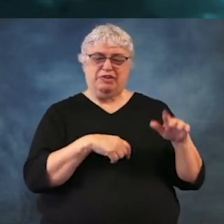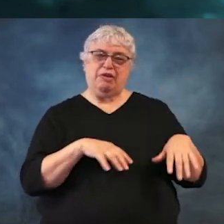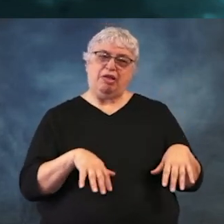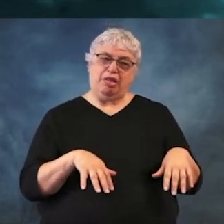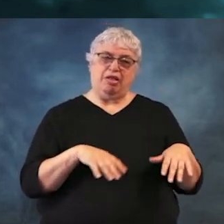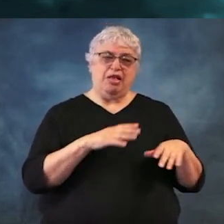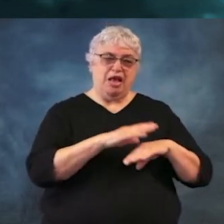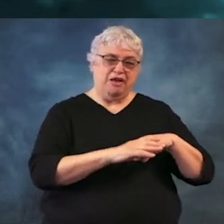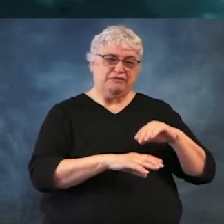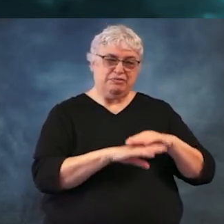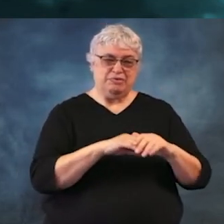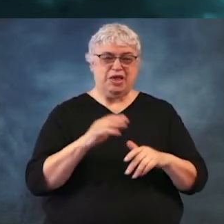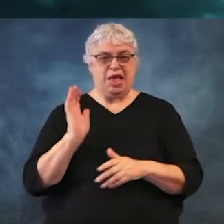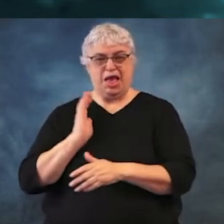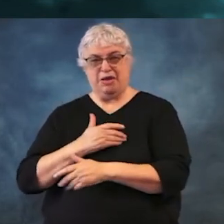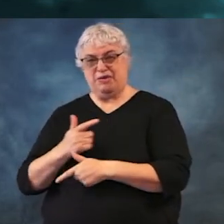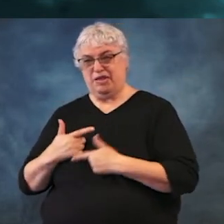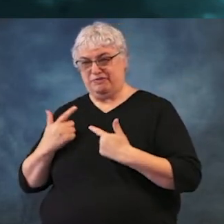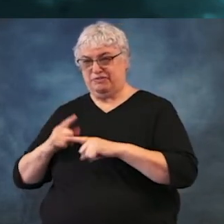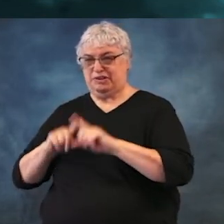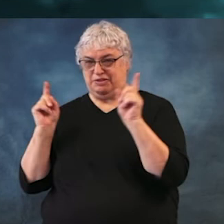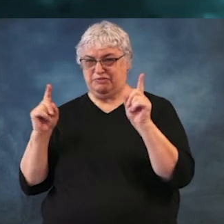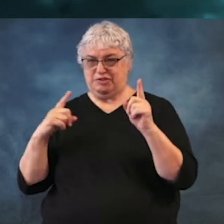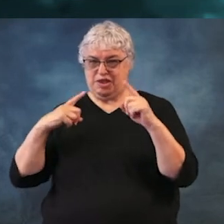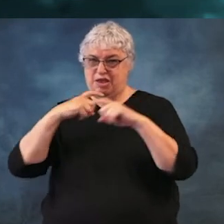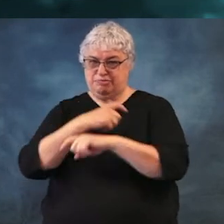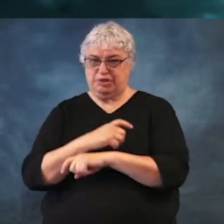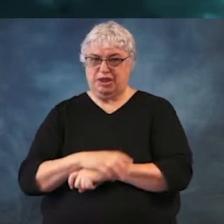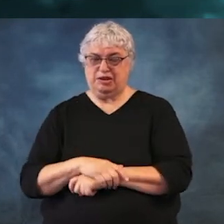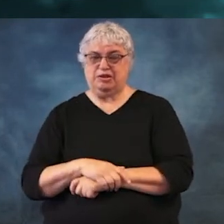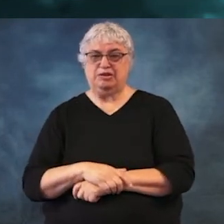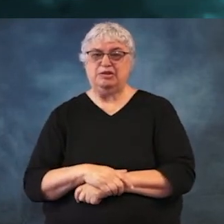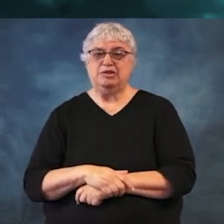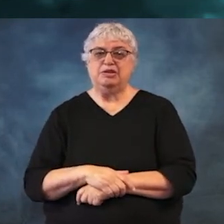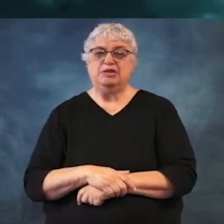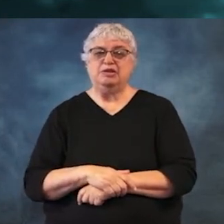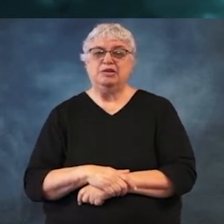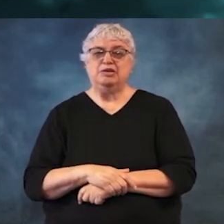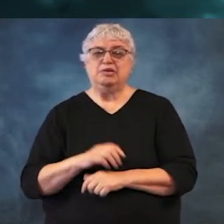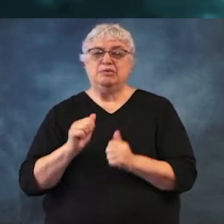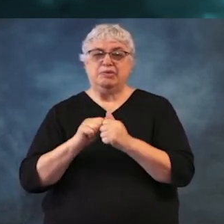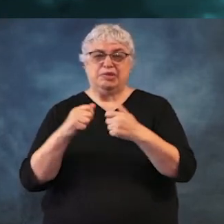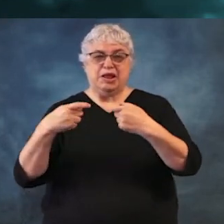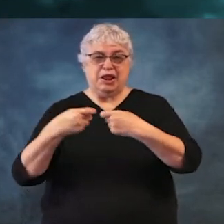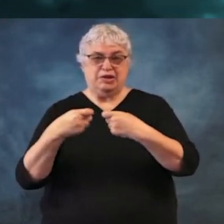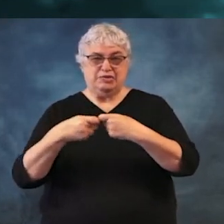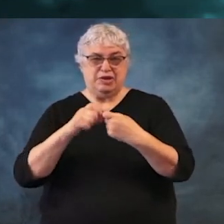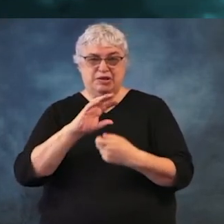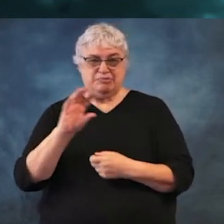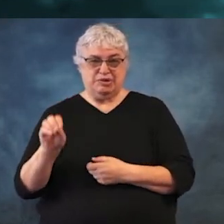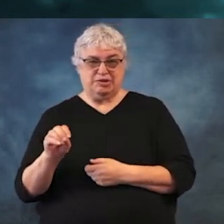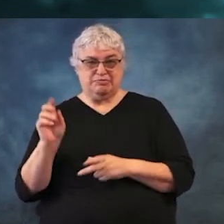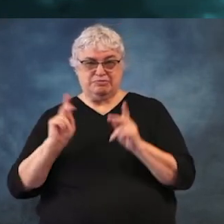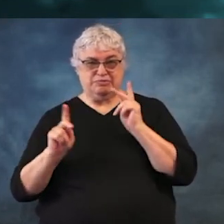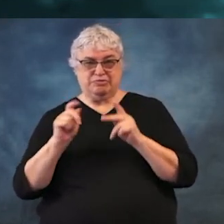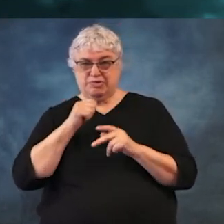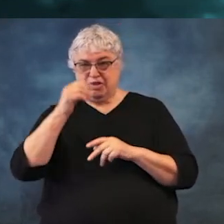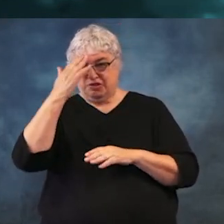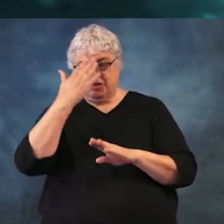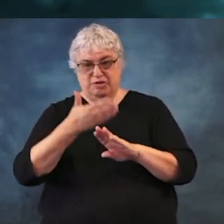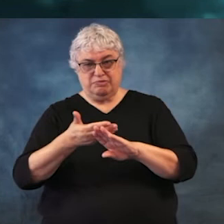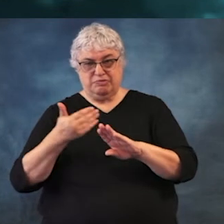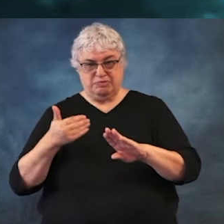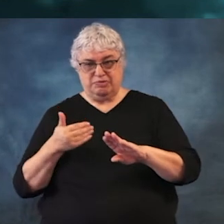go with our lifestyles. So, one thing is, even with the electric company, a lot of people don't know ahead of time to